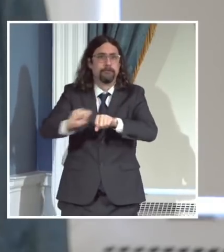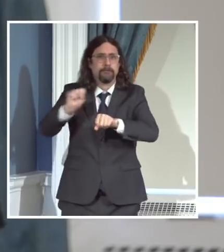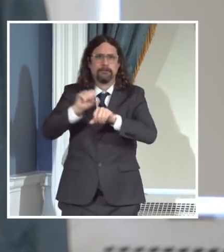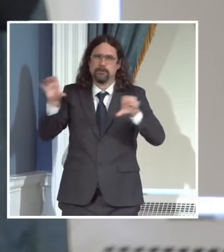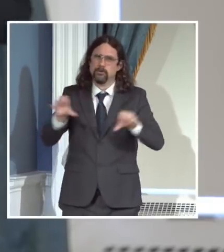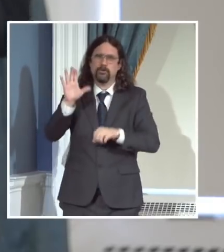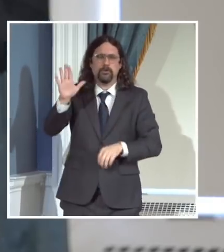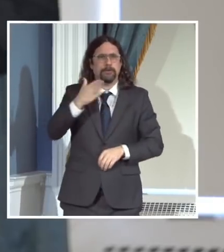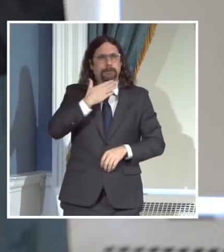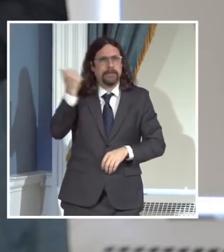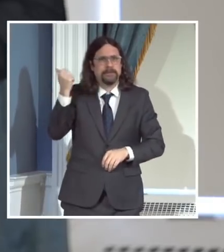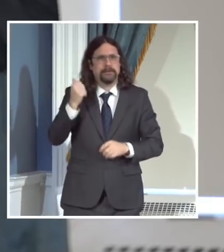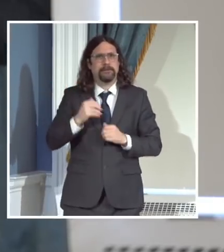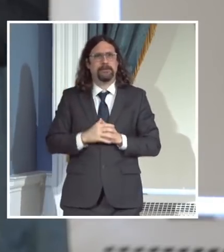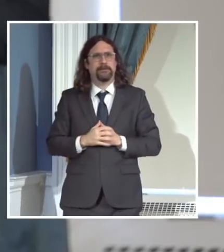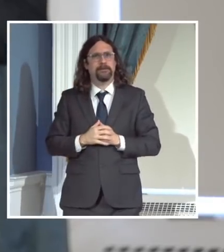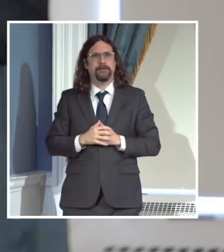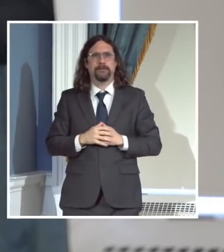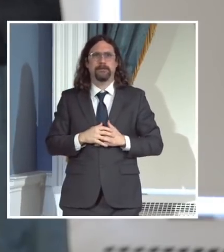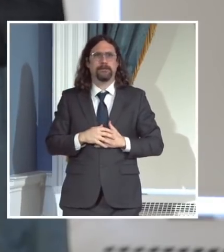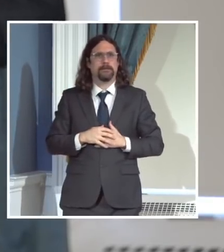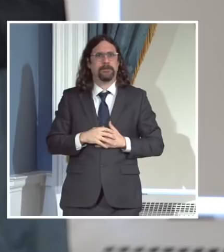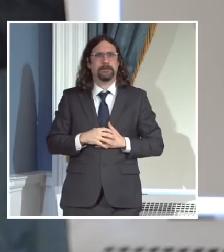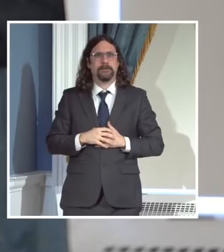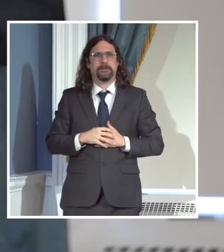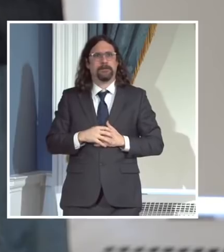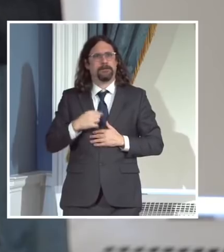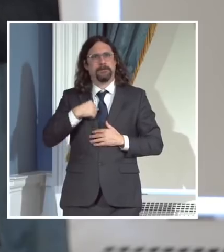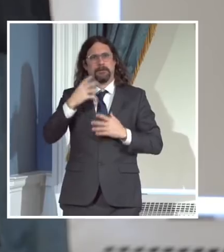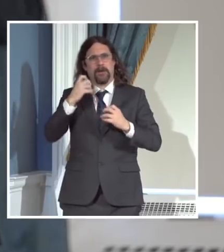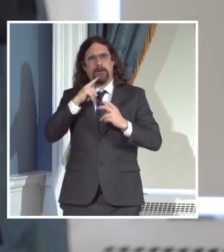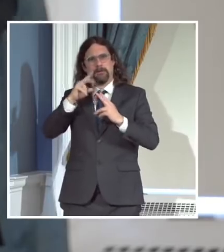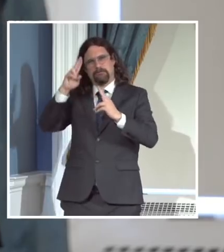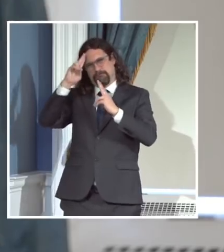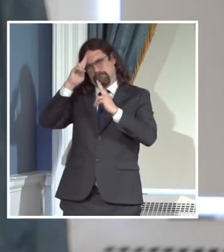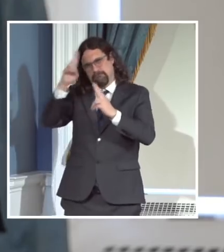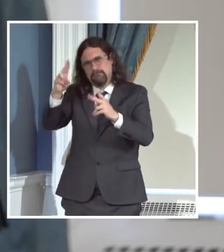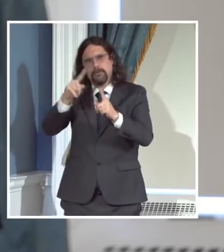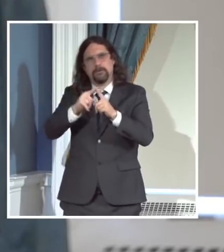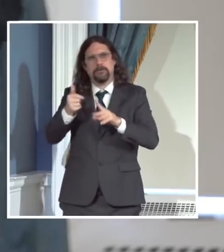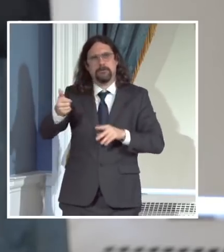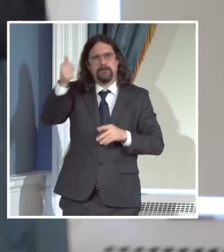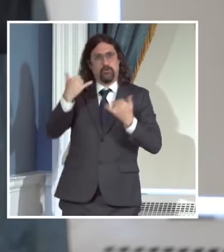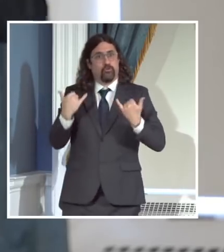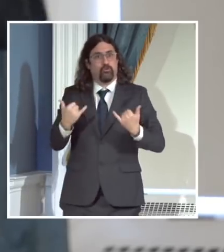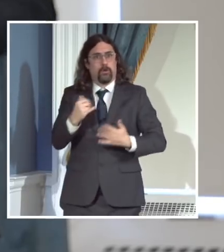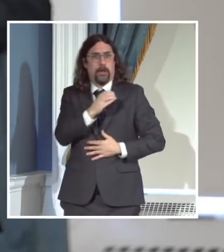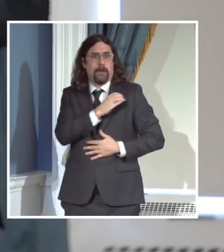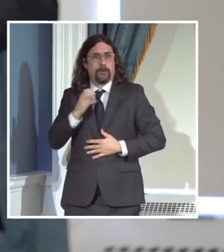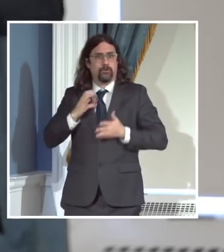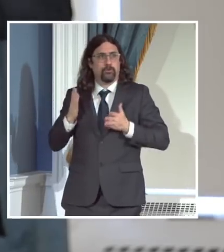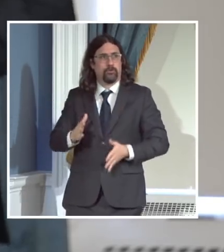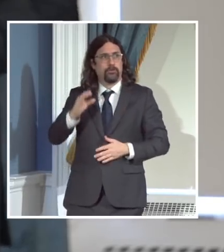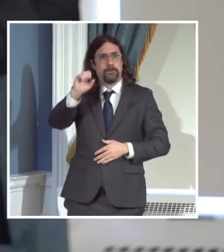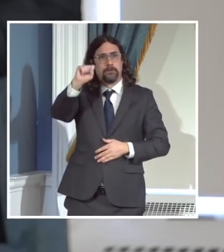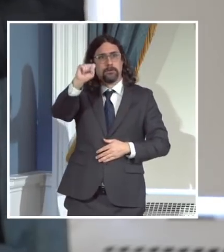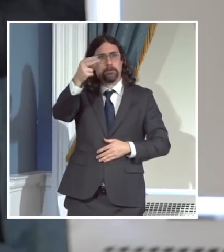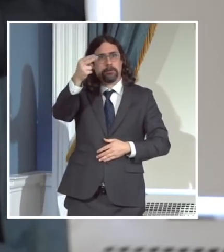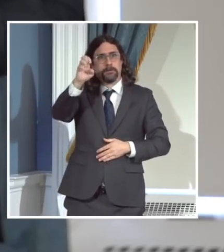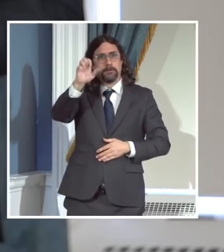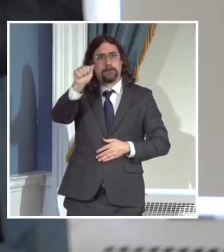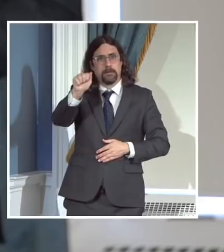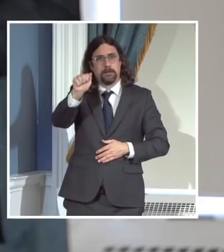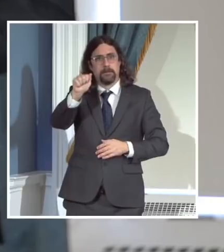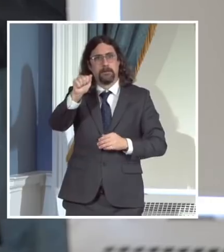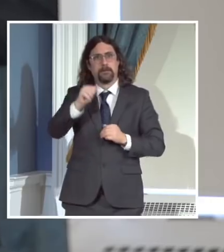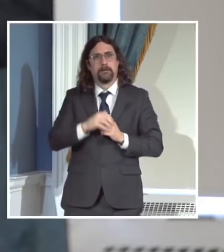commend Commissioner Shea. What a great job that you're doing right now. So how could you not want to help this great city? And I'm going to do my